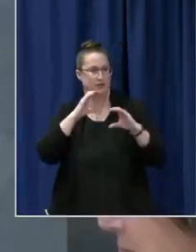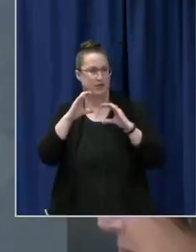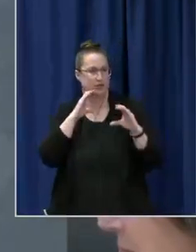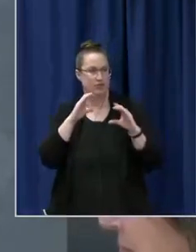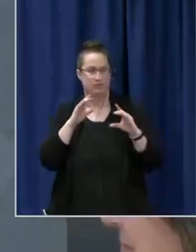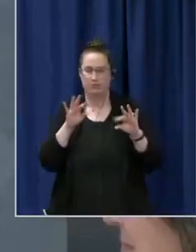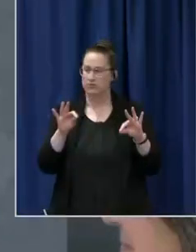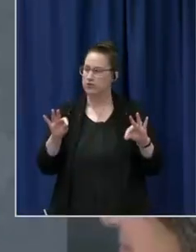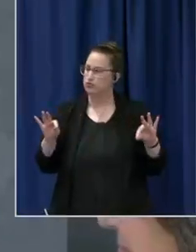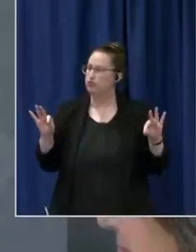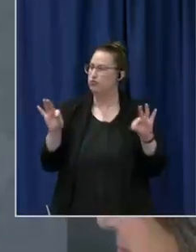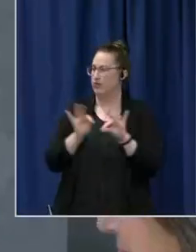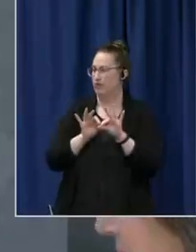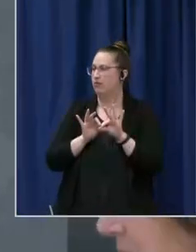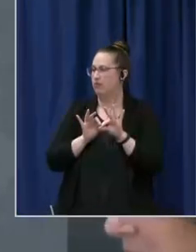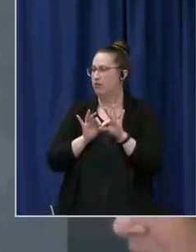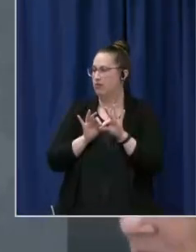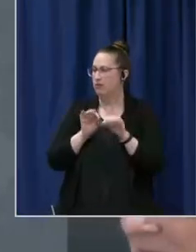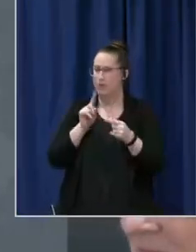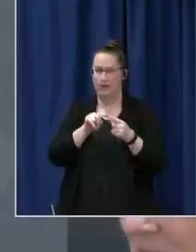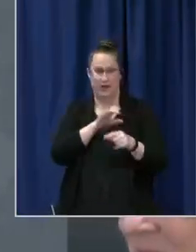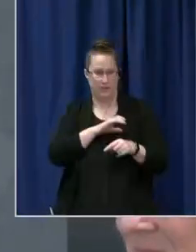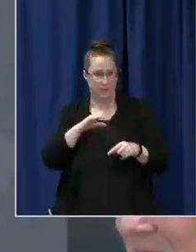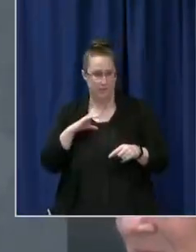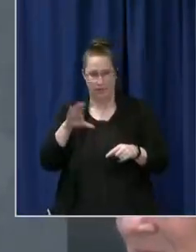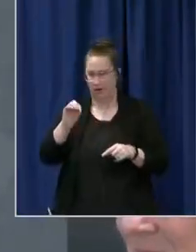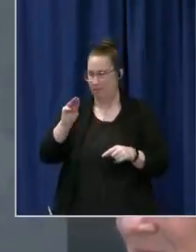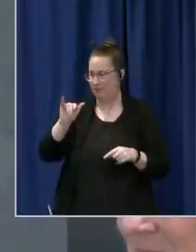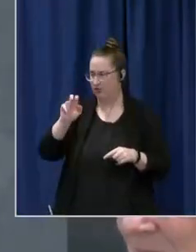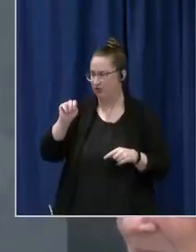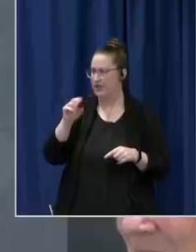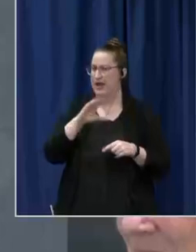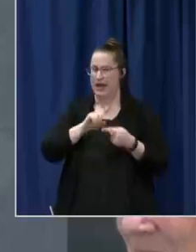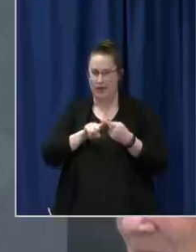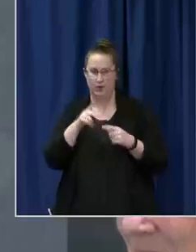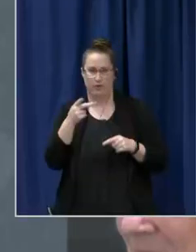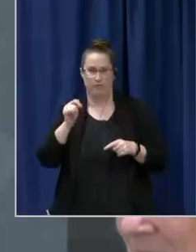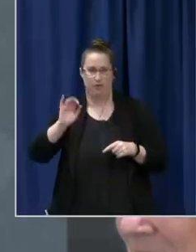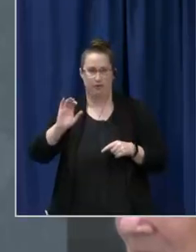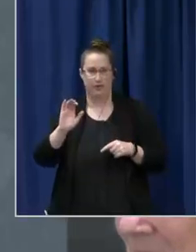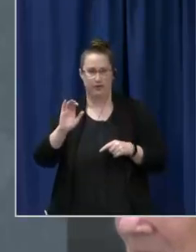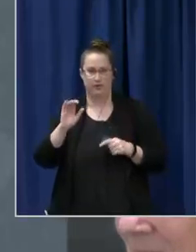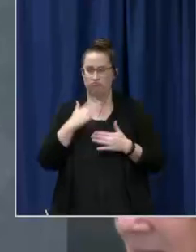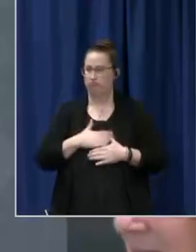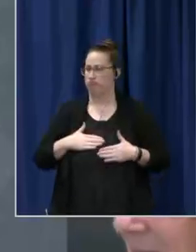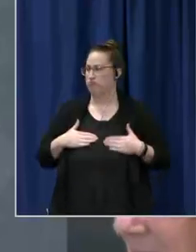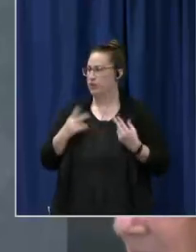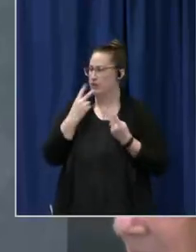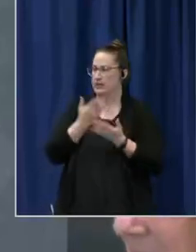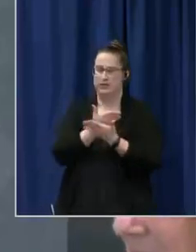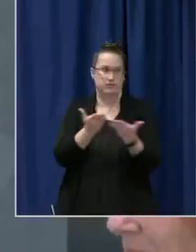are critical assets to the commission and to the public, and it's a pleasure to see you all.